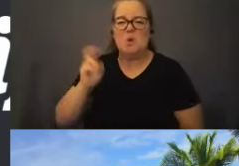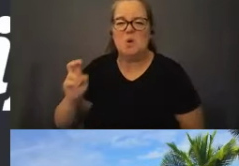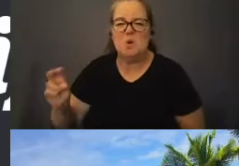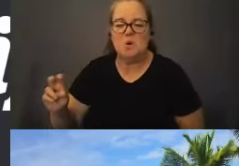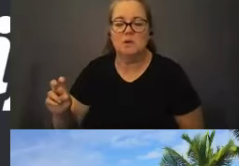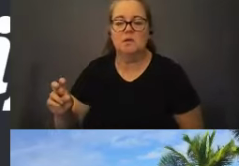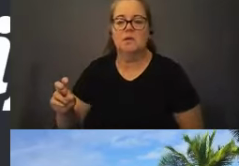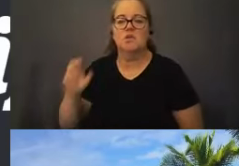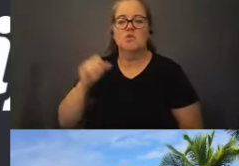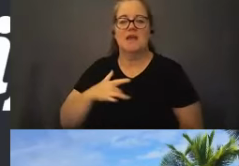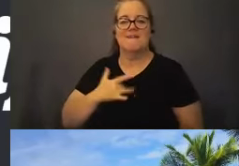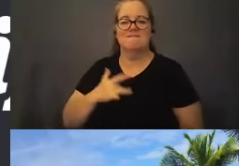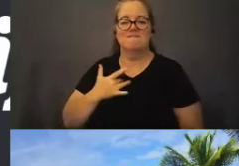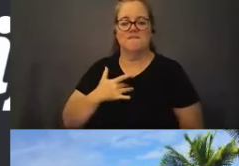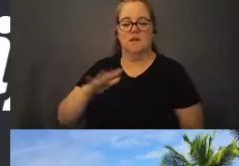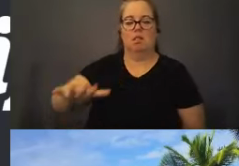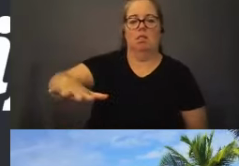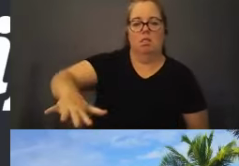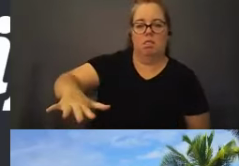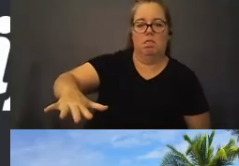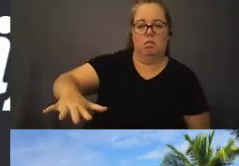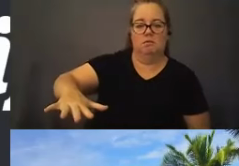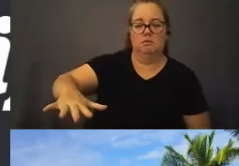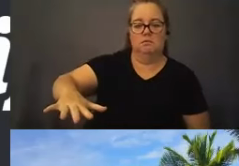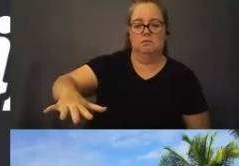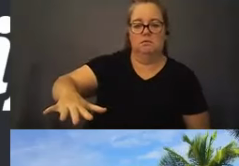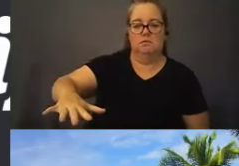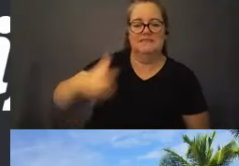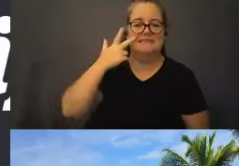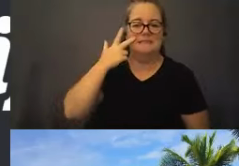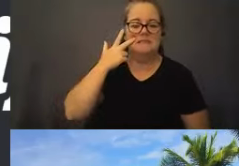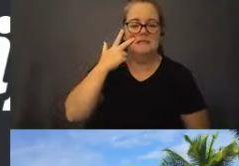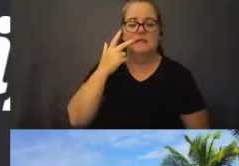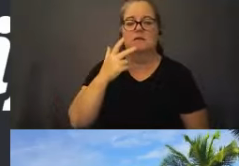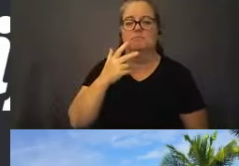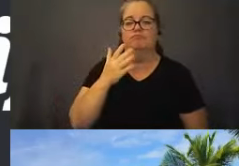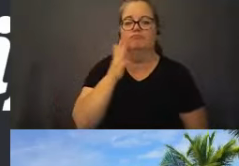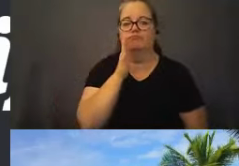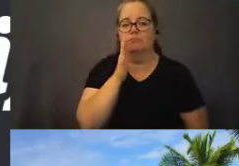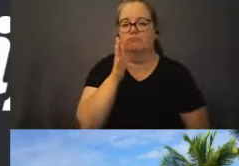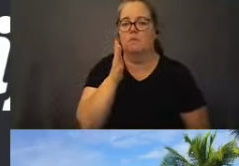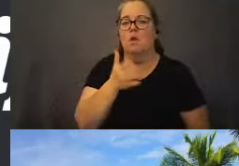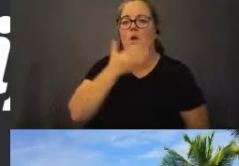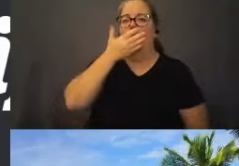can feel, you can put your hand out for air in front of the nose or the